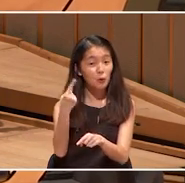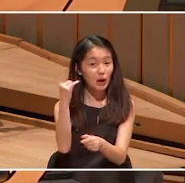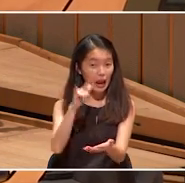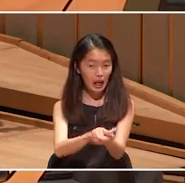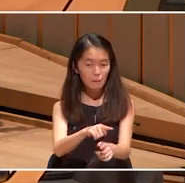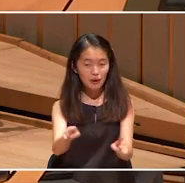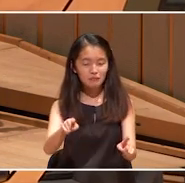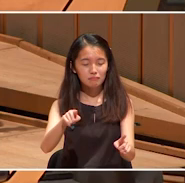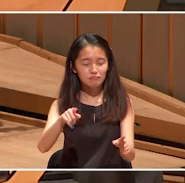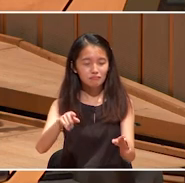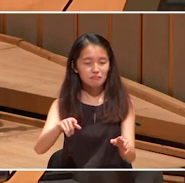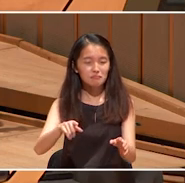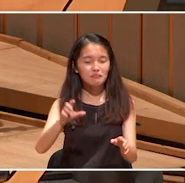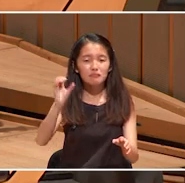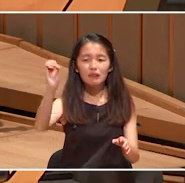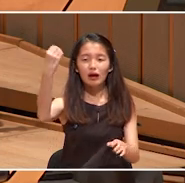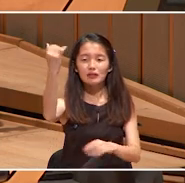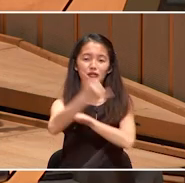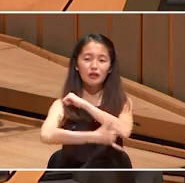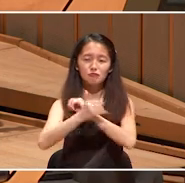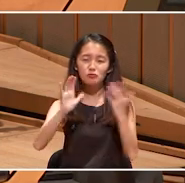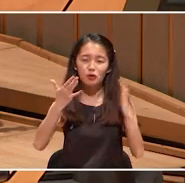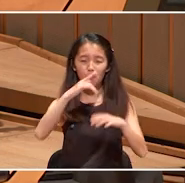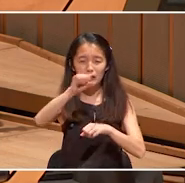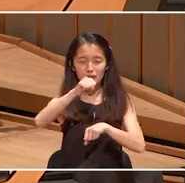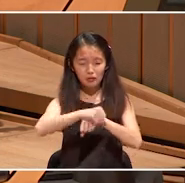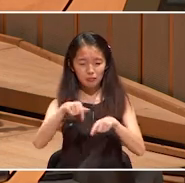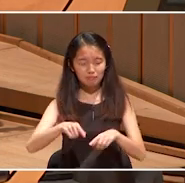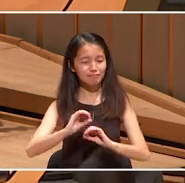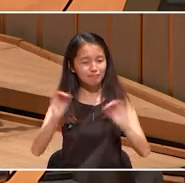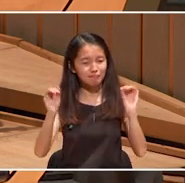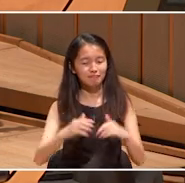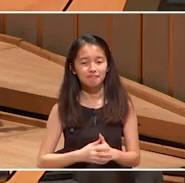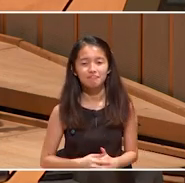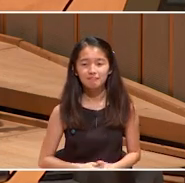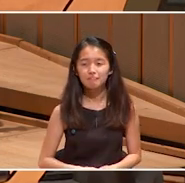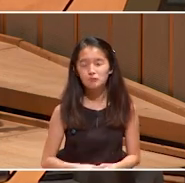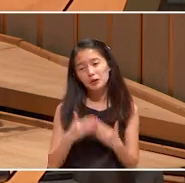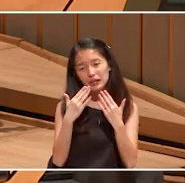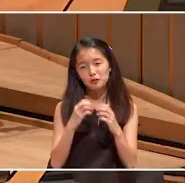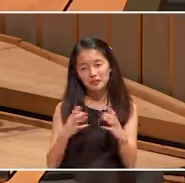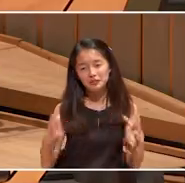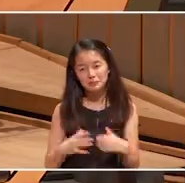there's nowhere like Singapore. So I'm so, so thrilled. Thank you. Thank you so much.